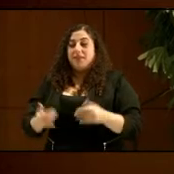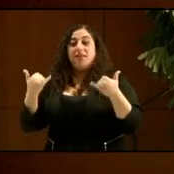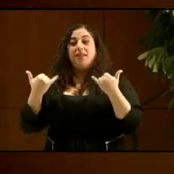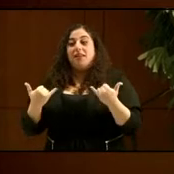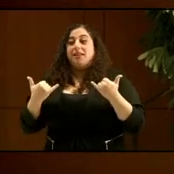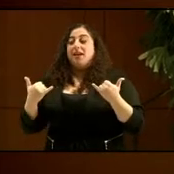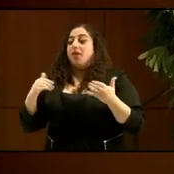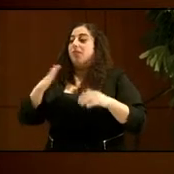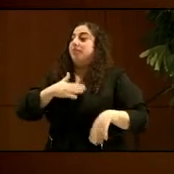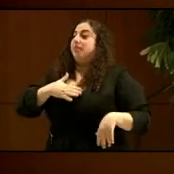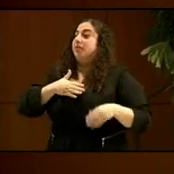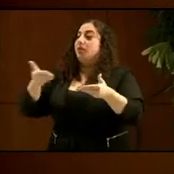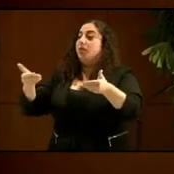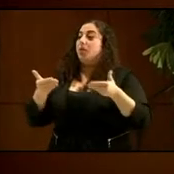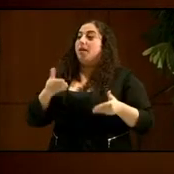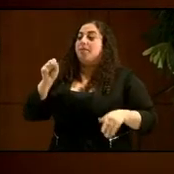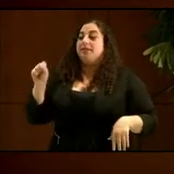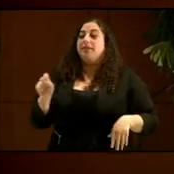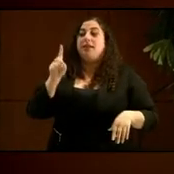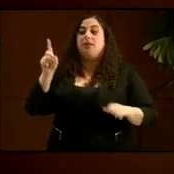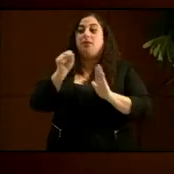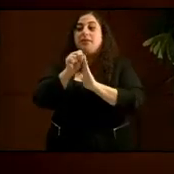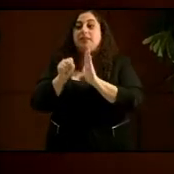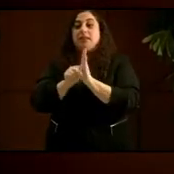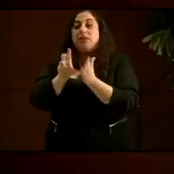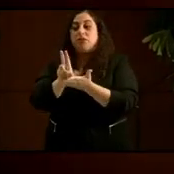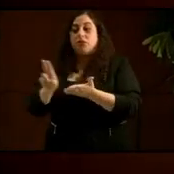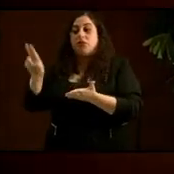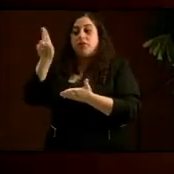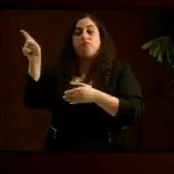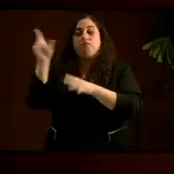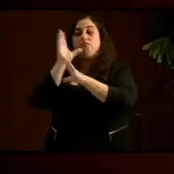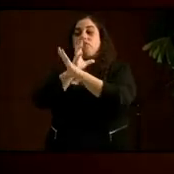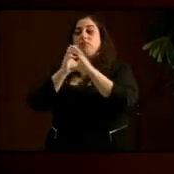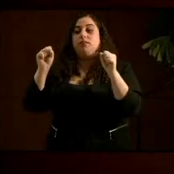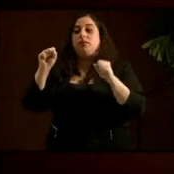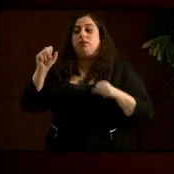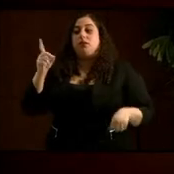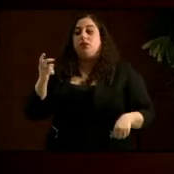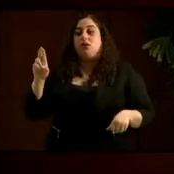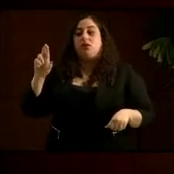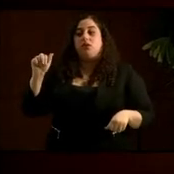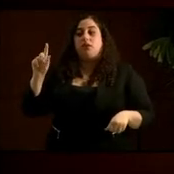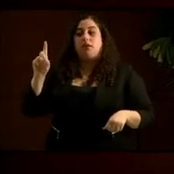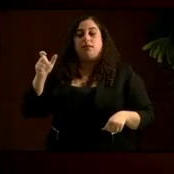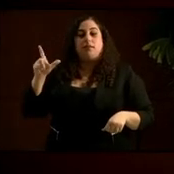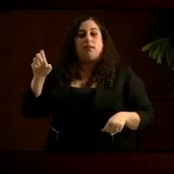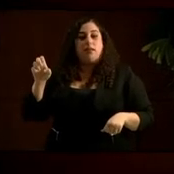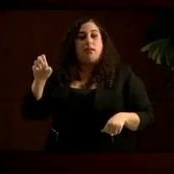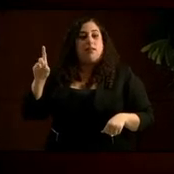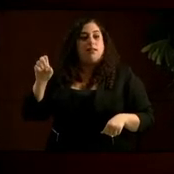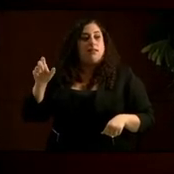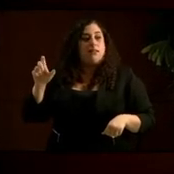Please welcome San Diego State University's president, Dr. Adela De La Torre.